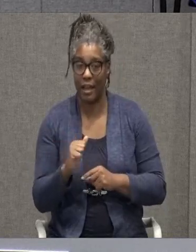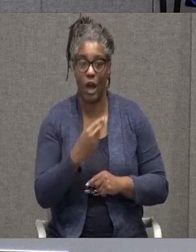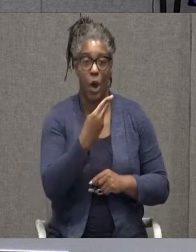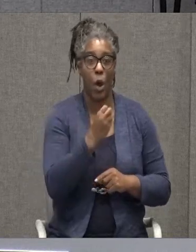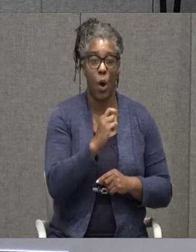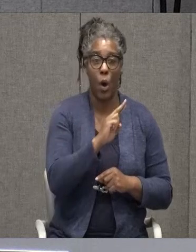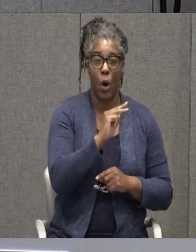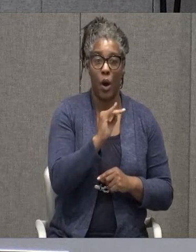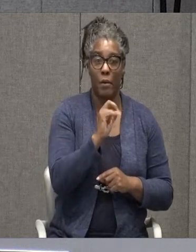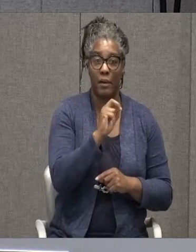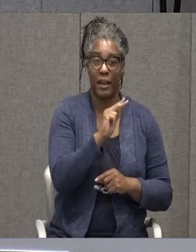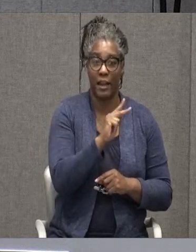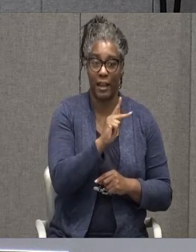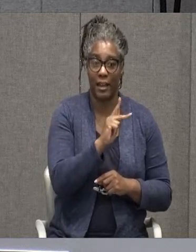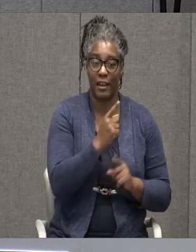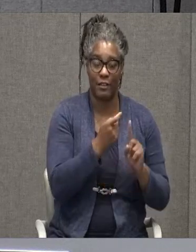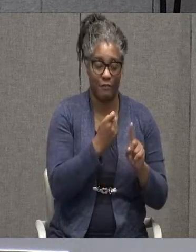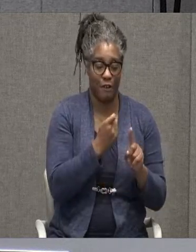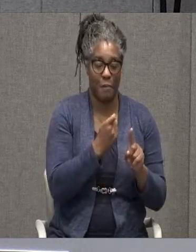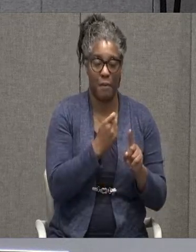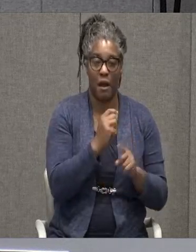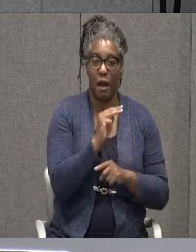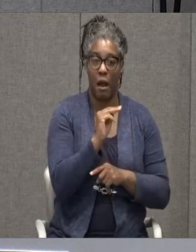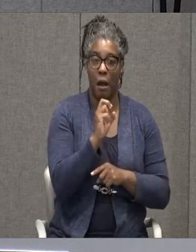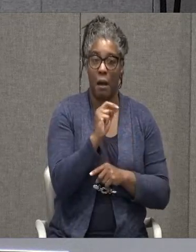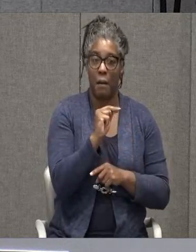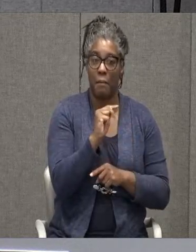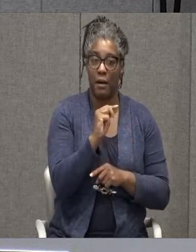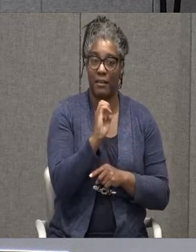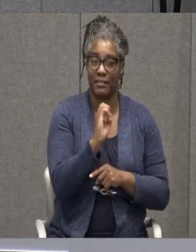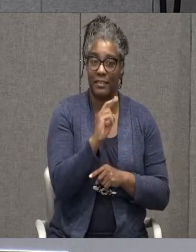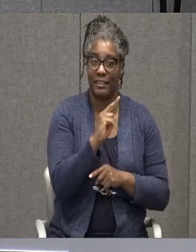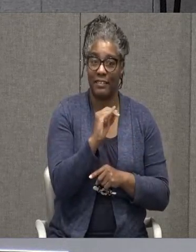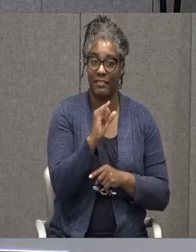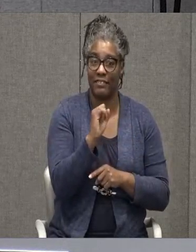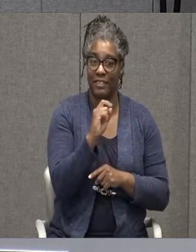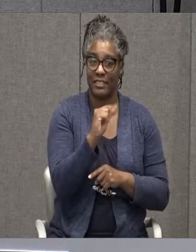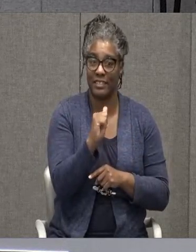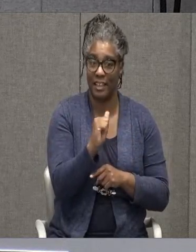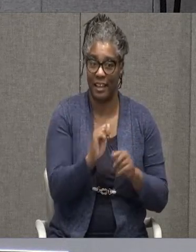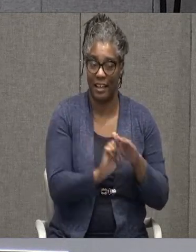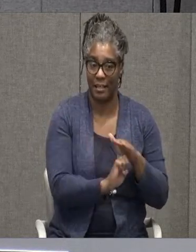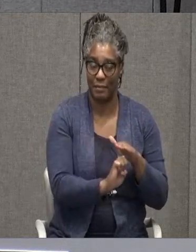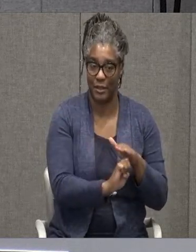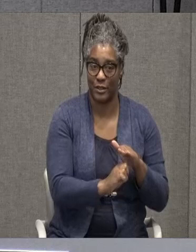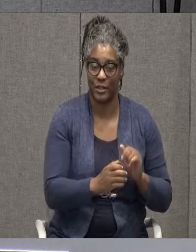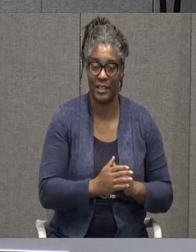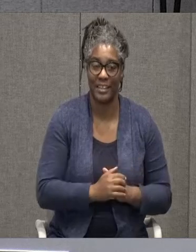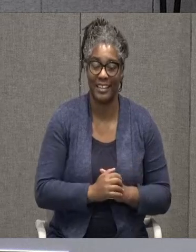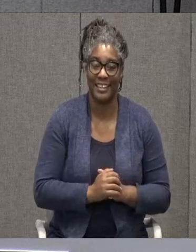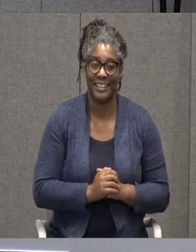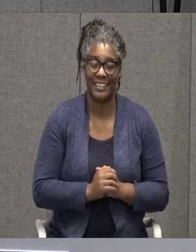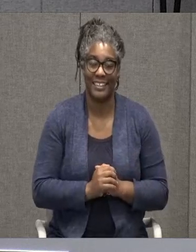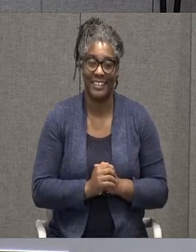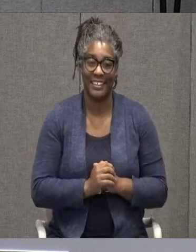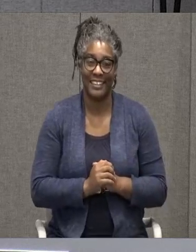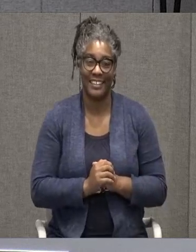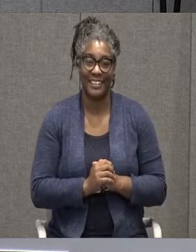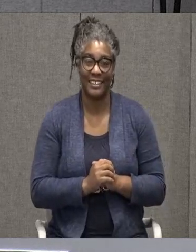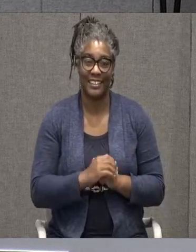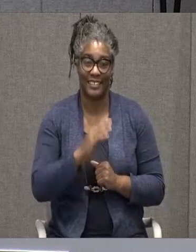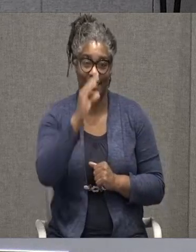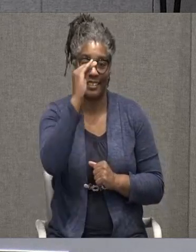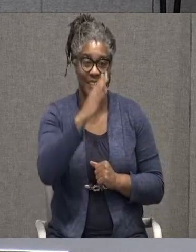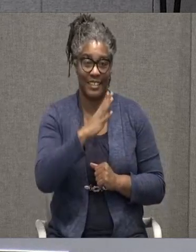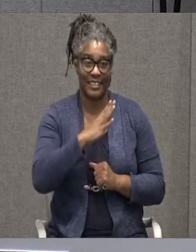Elementary. So, boys and girls, we're going to do 2 activities today. I'm going to